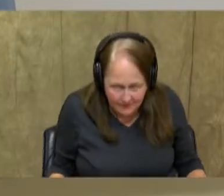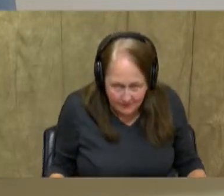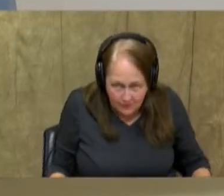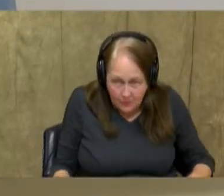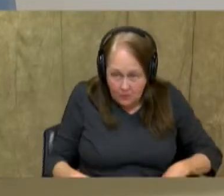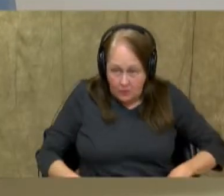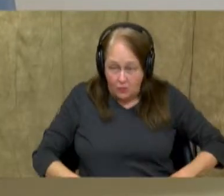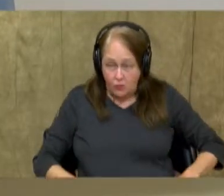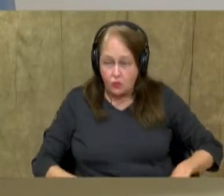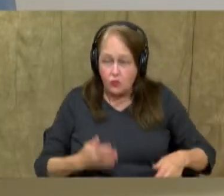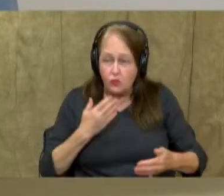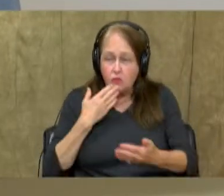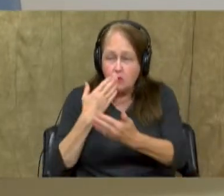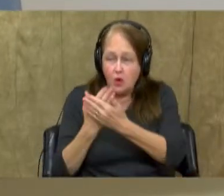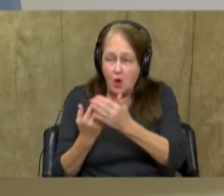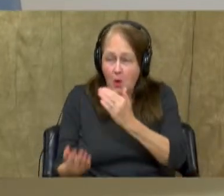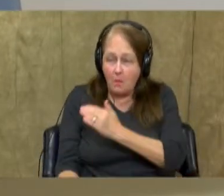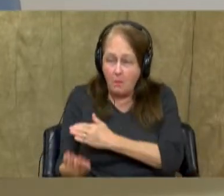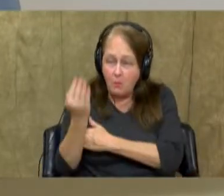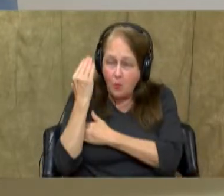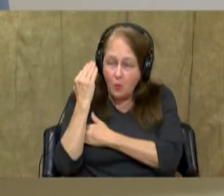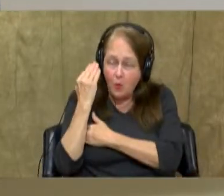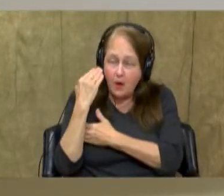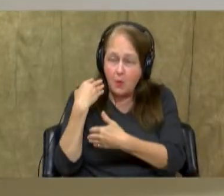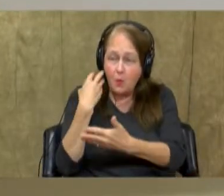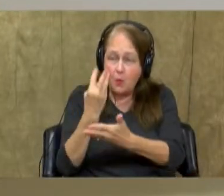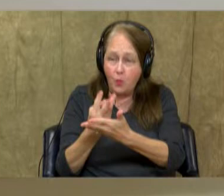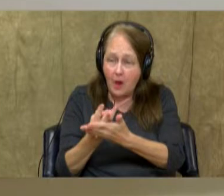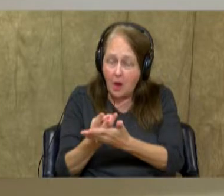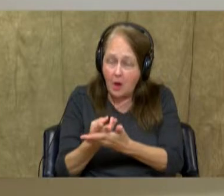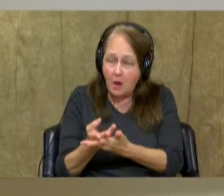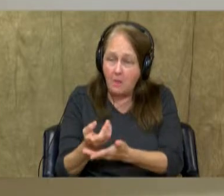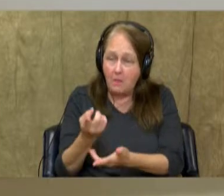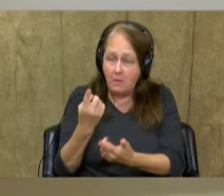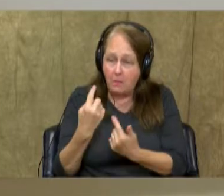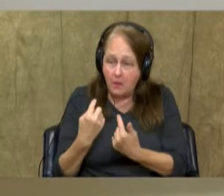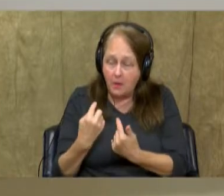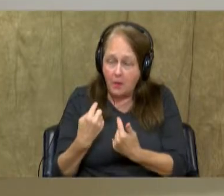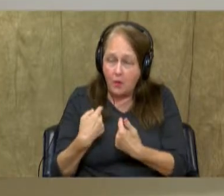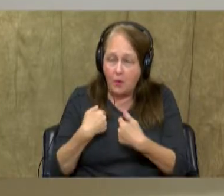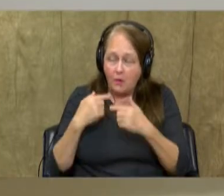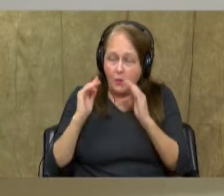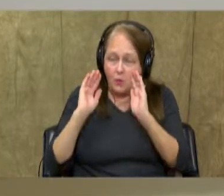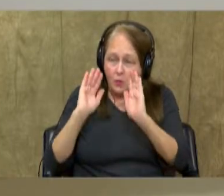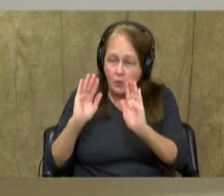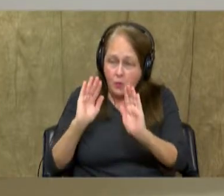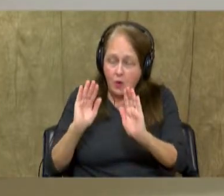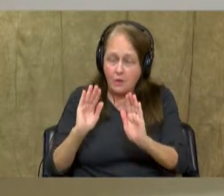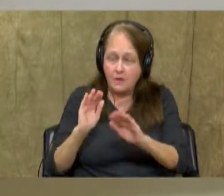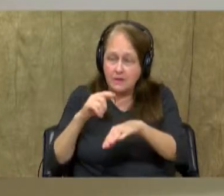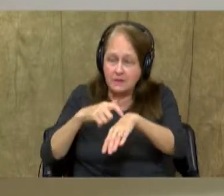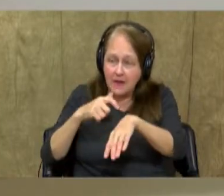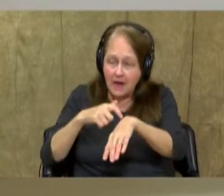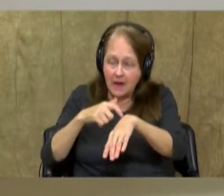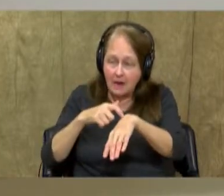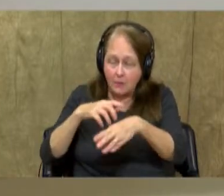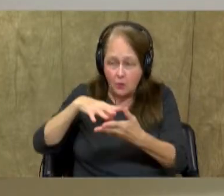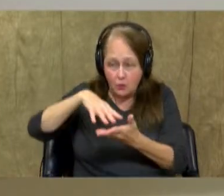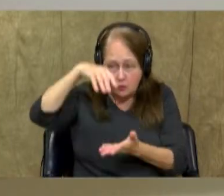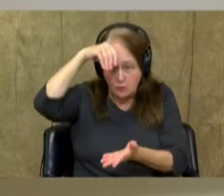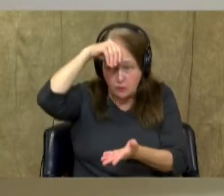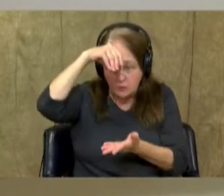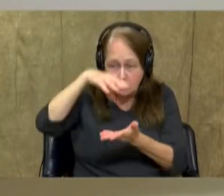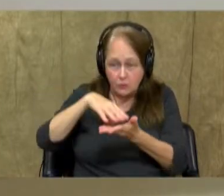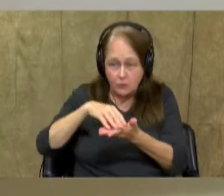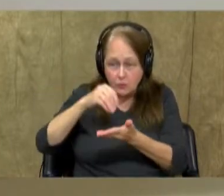Good morning, guys, and welcome back. I hope you've had an excellent time of learning. You've been learning for a while now, and it's